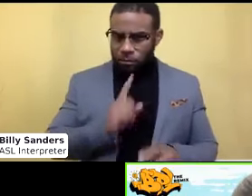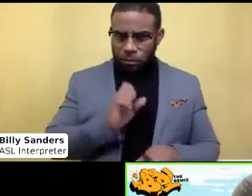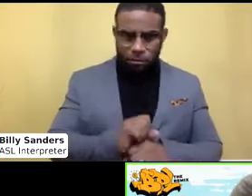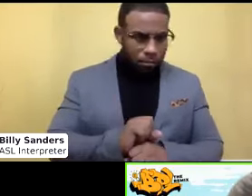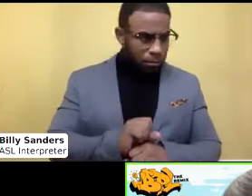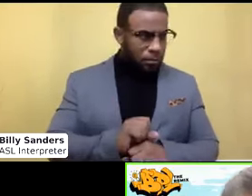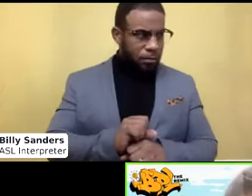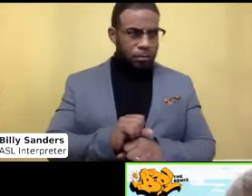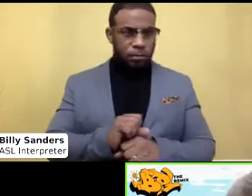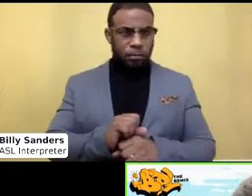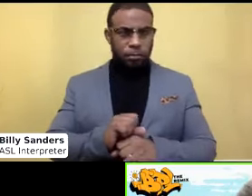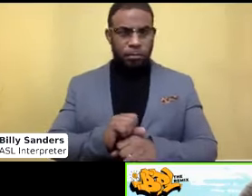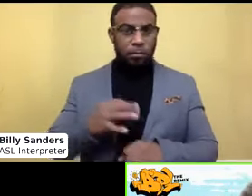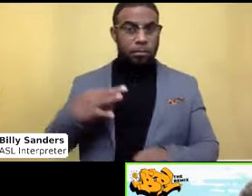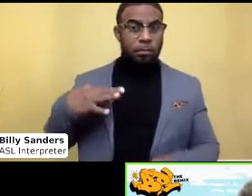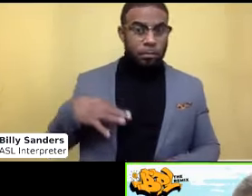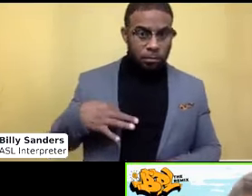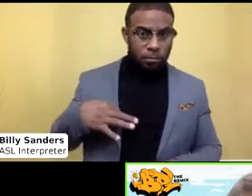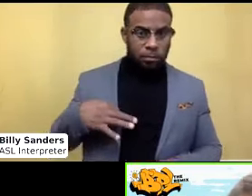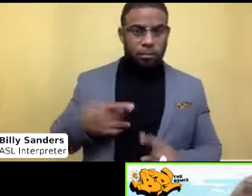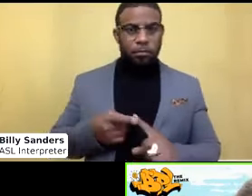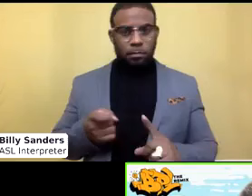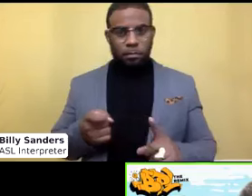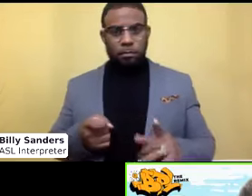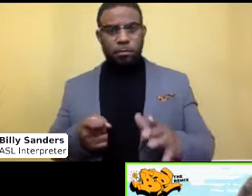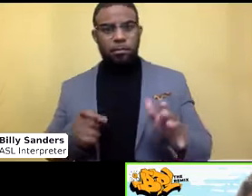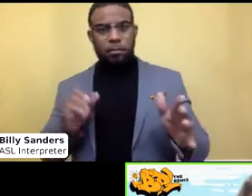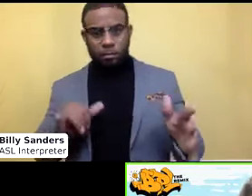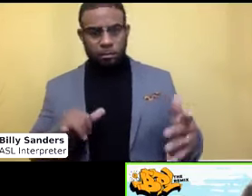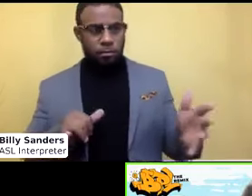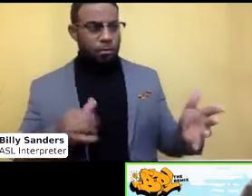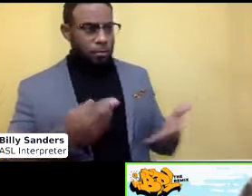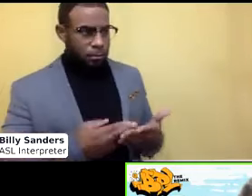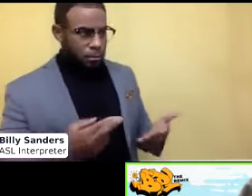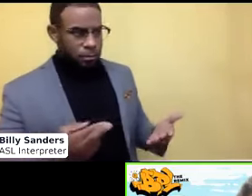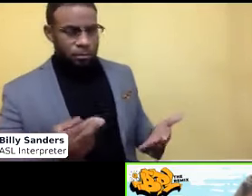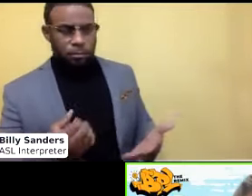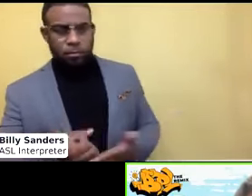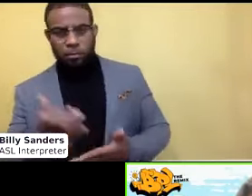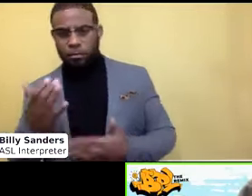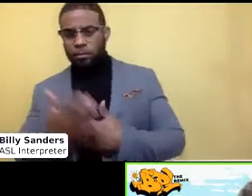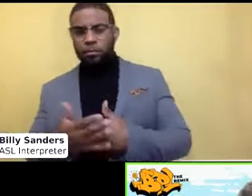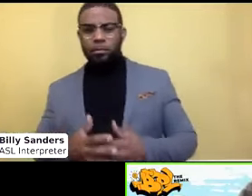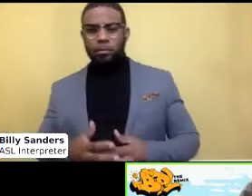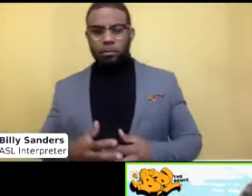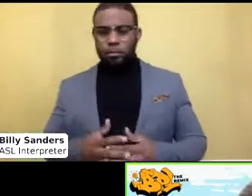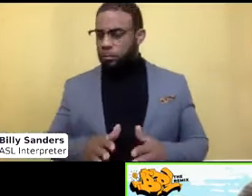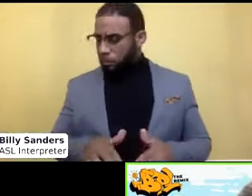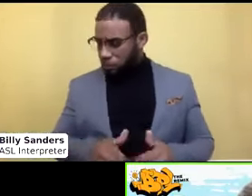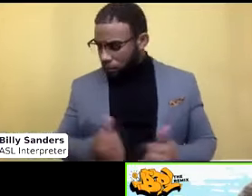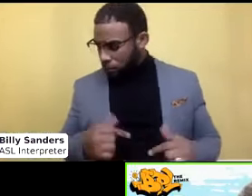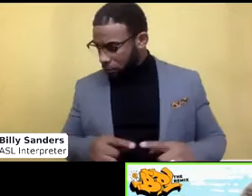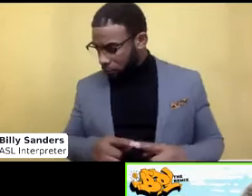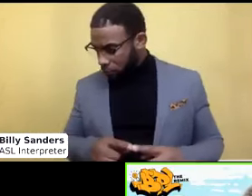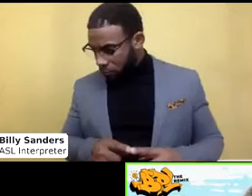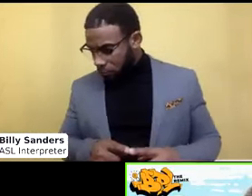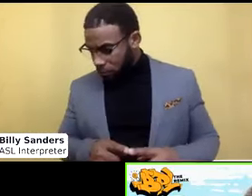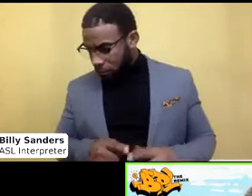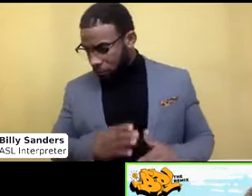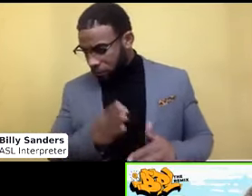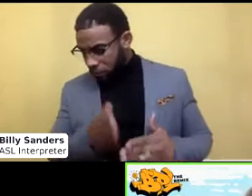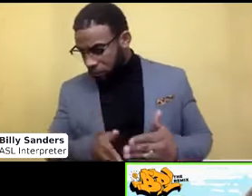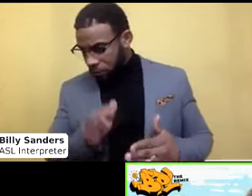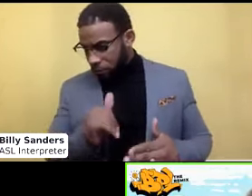actually benefit from that resource-rich country. How do we end